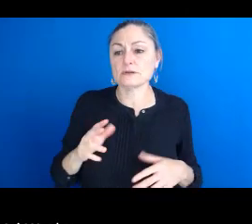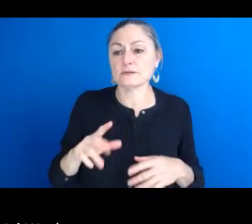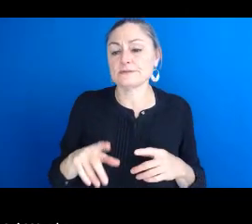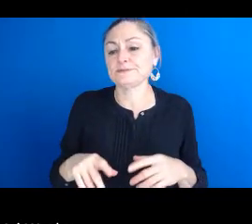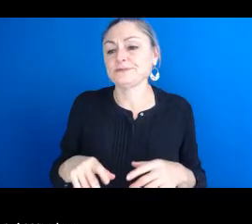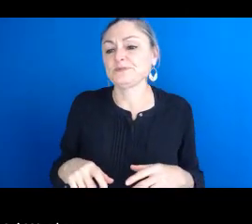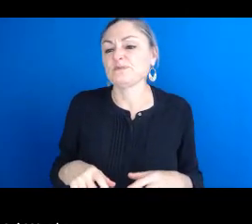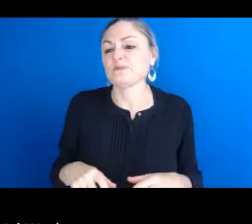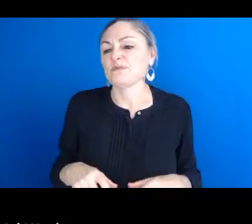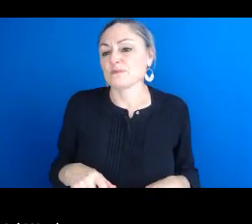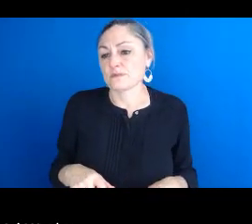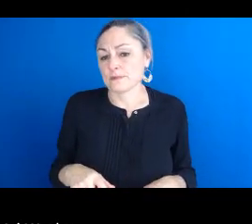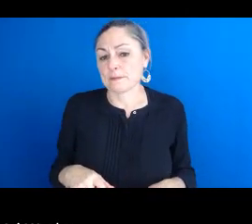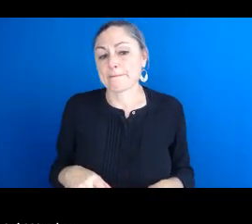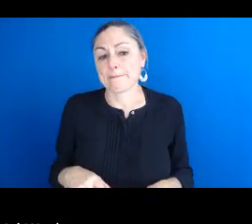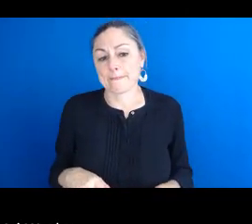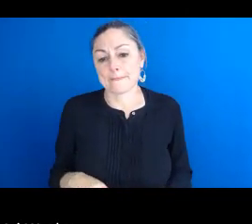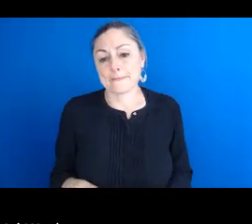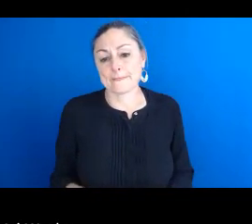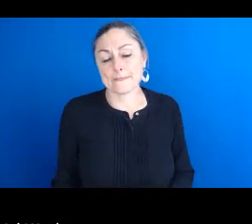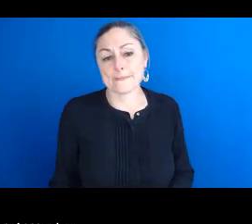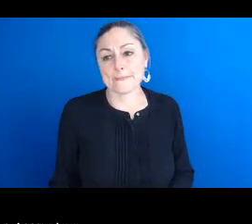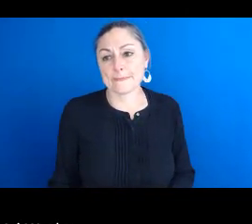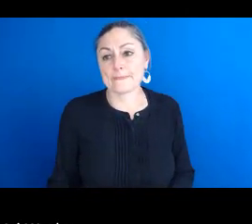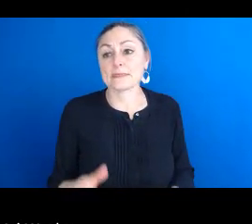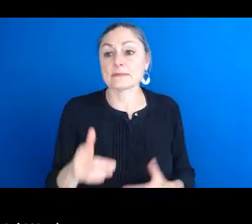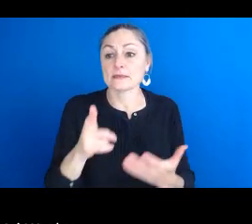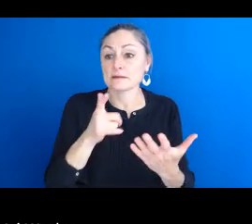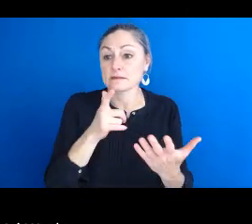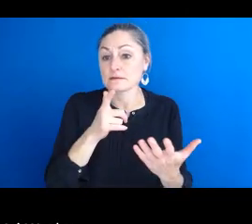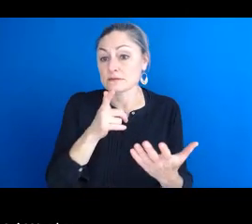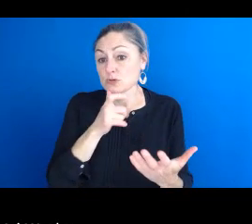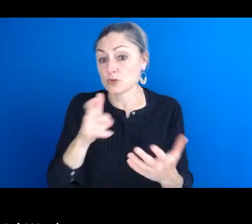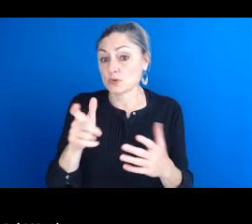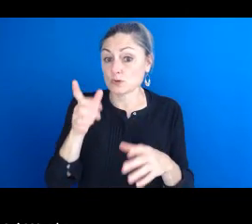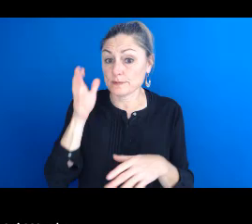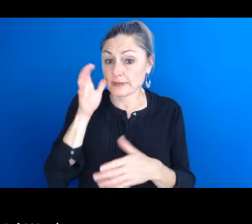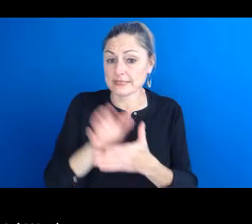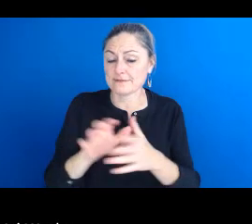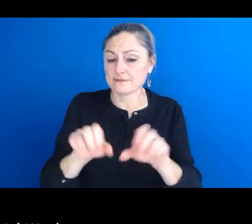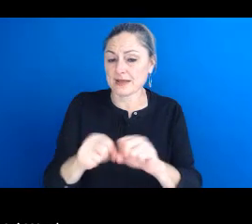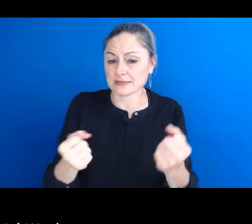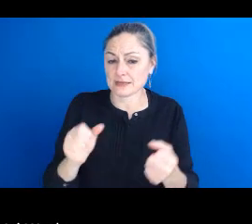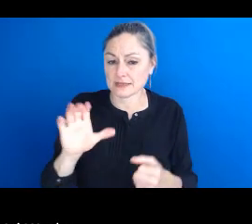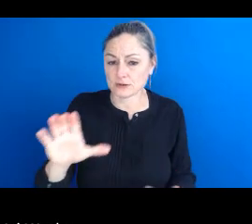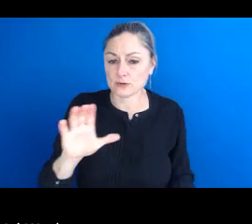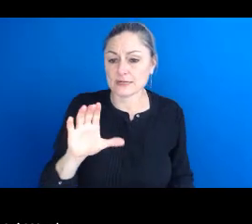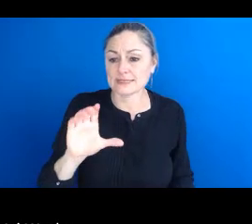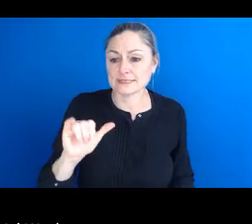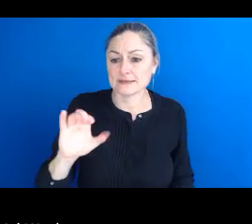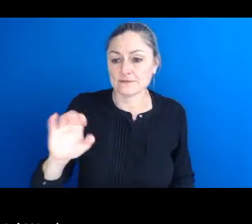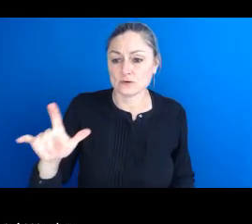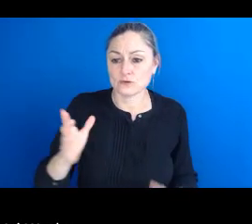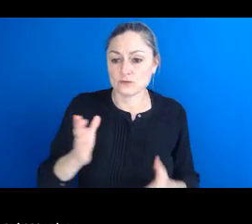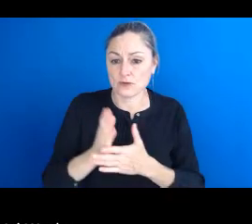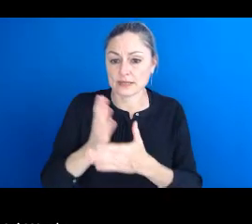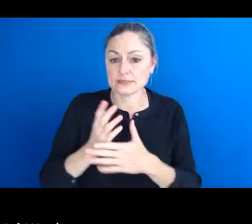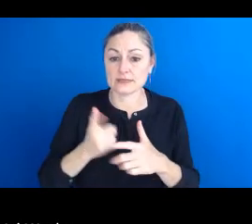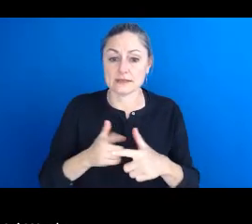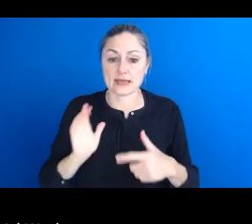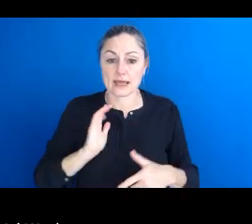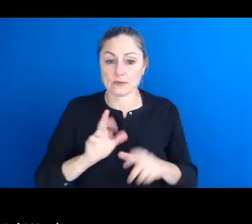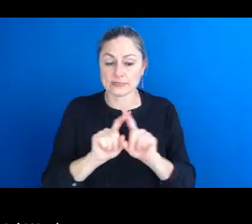you're filing the complaint against, who you believe violated your civil rights, and then our team will assess